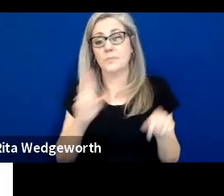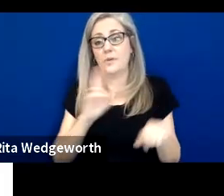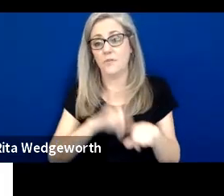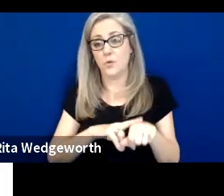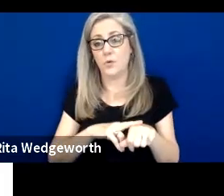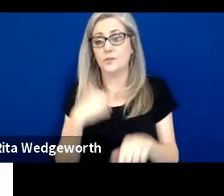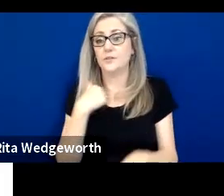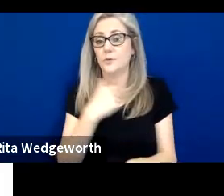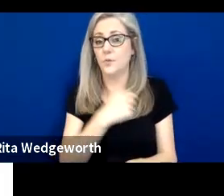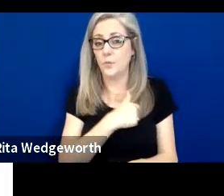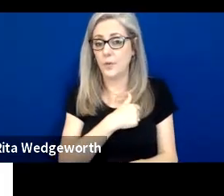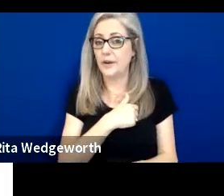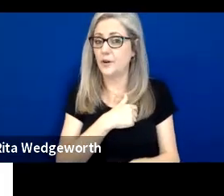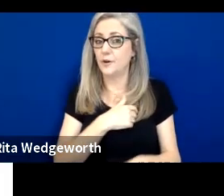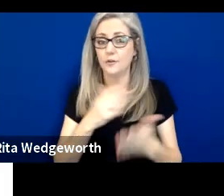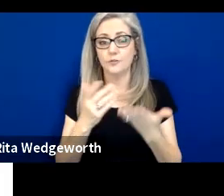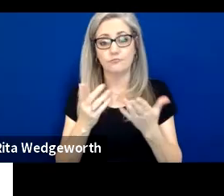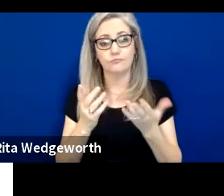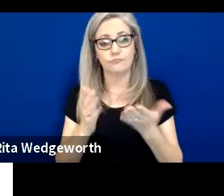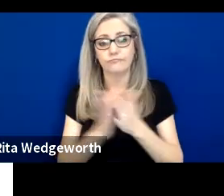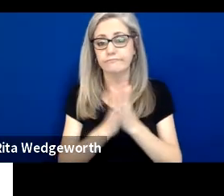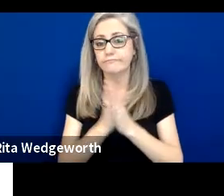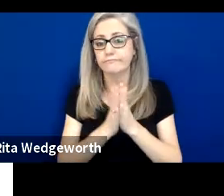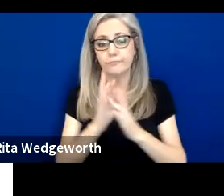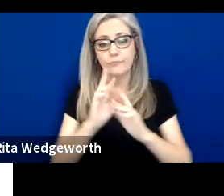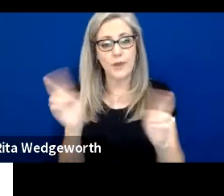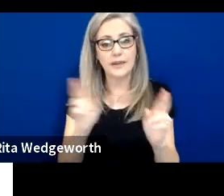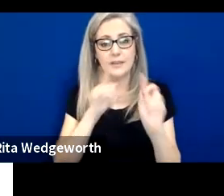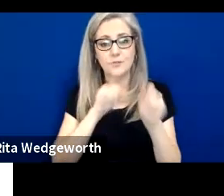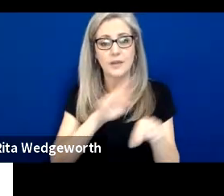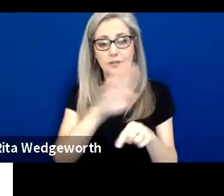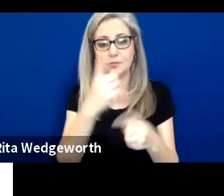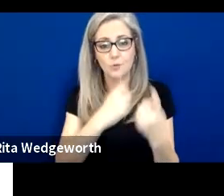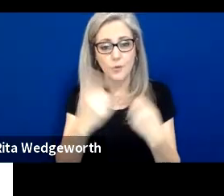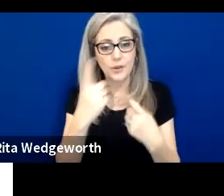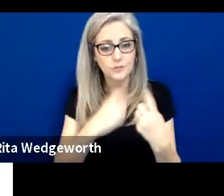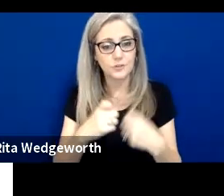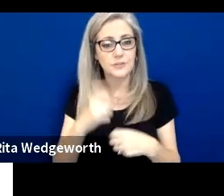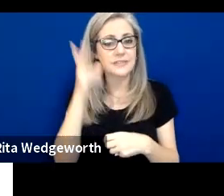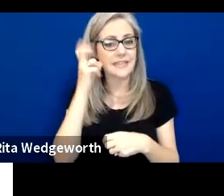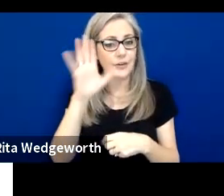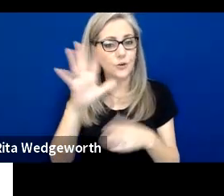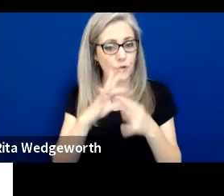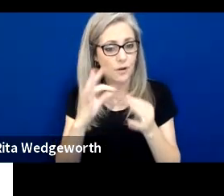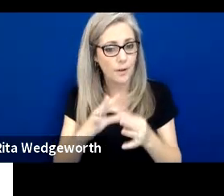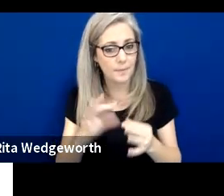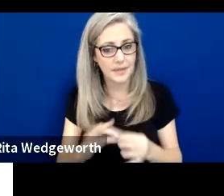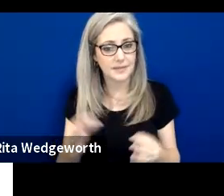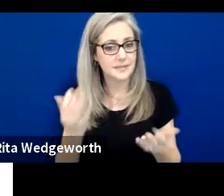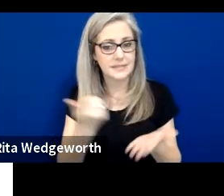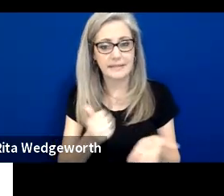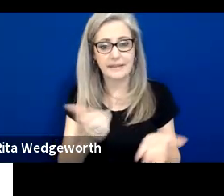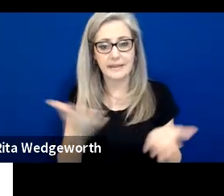we're anxious to answer any questions and hear any comments that you all have.